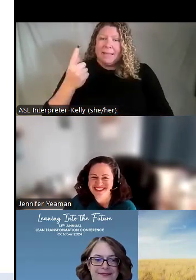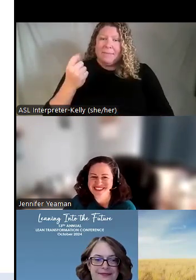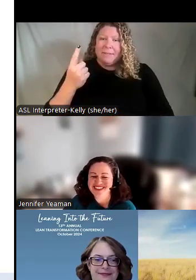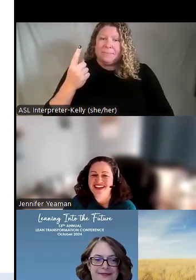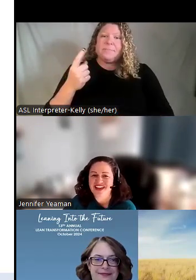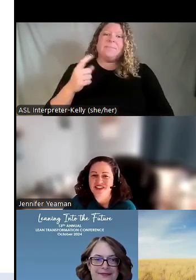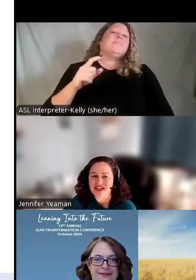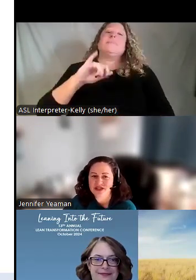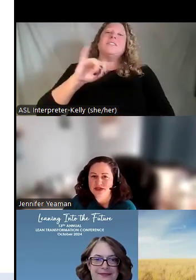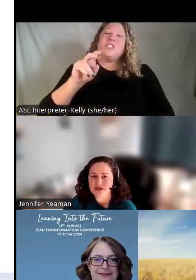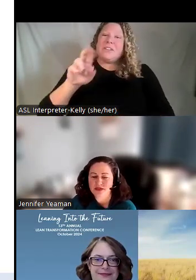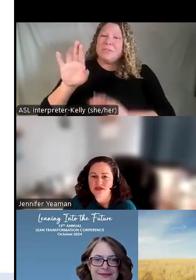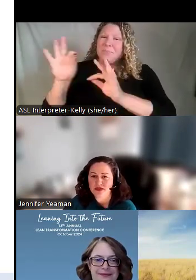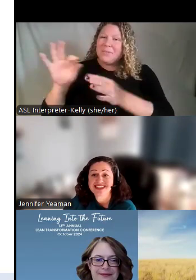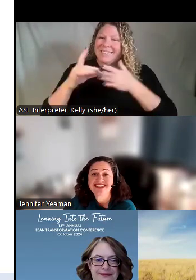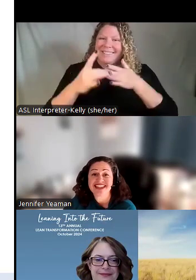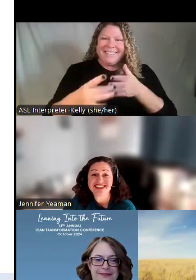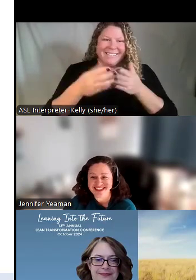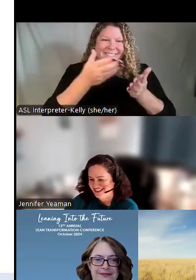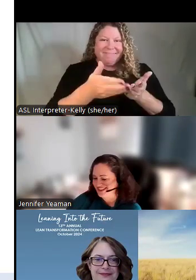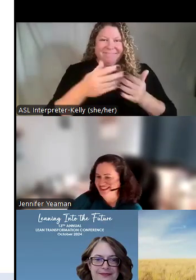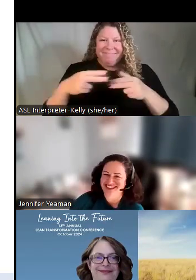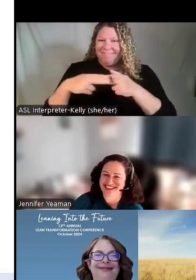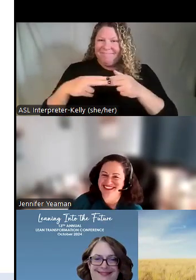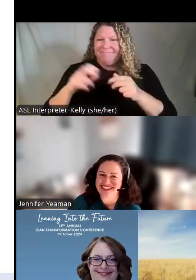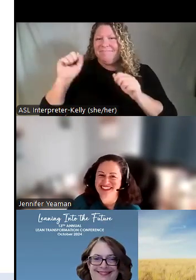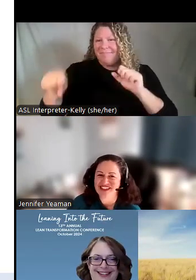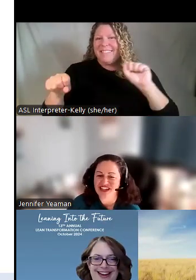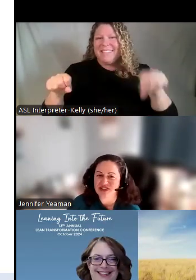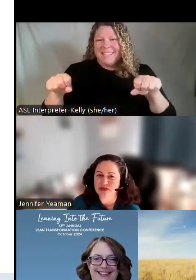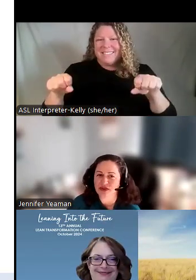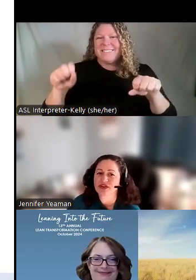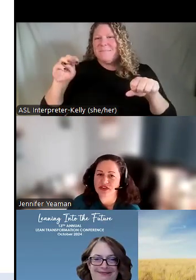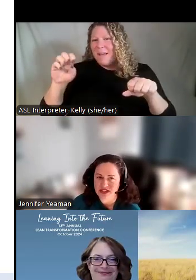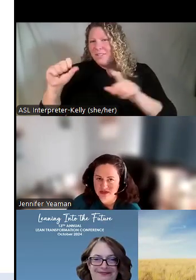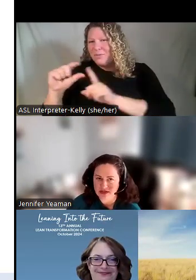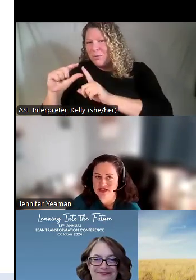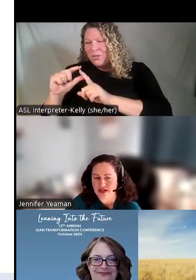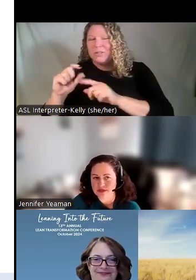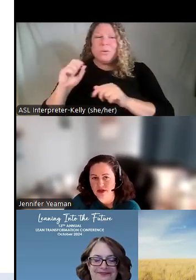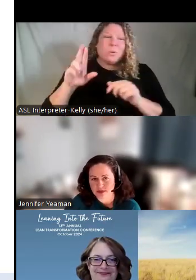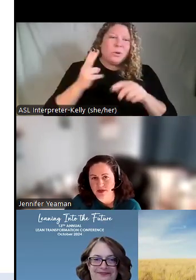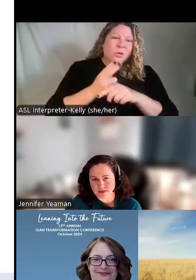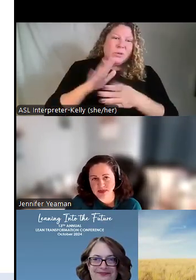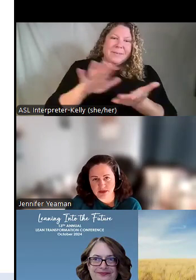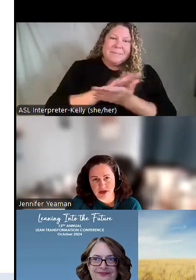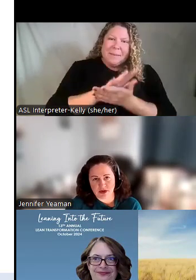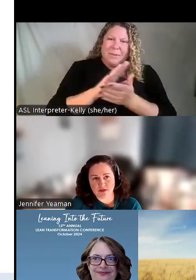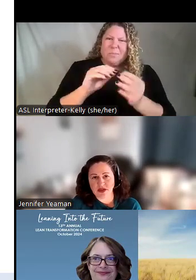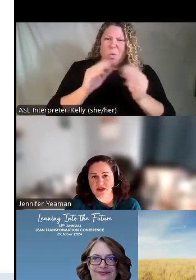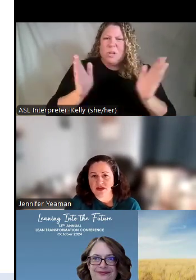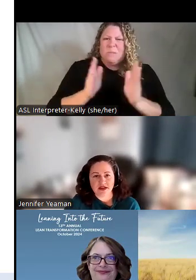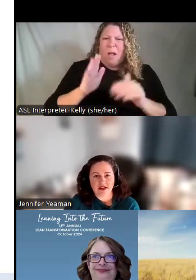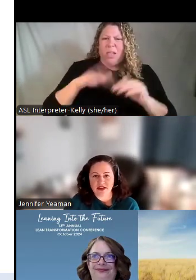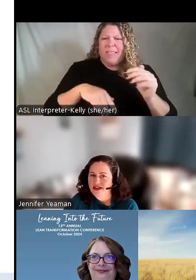Perfect. Great intro. The answer to both of those is yes. Great. You can use Word or you can use a smaller piece of